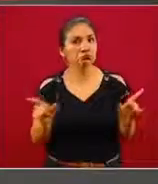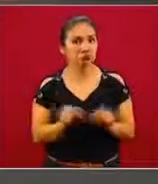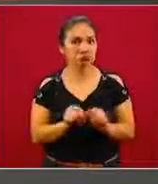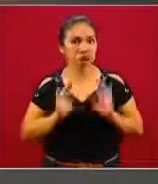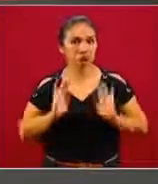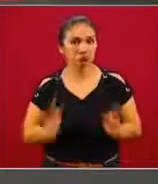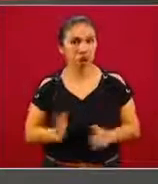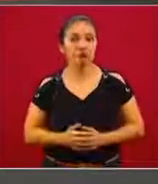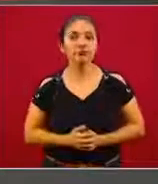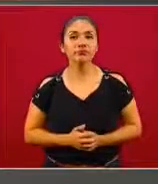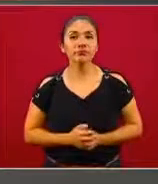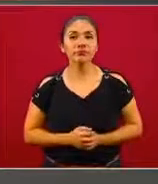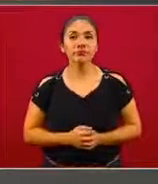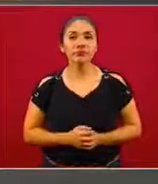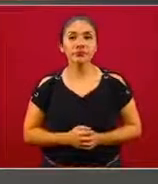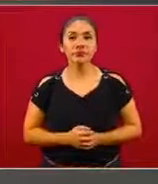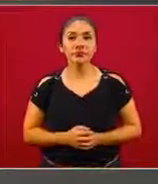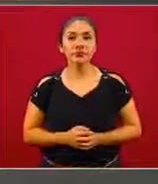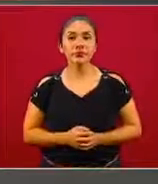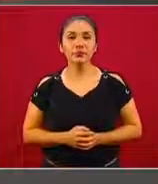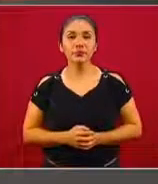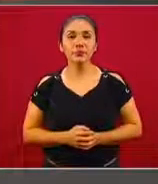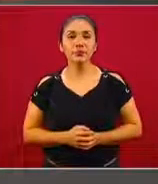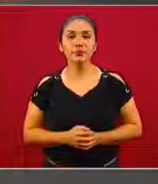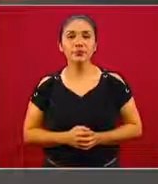So this is where I'm going to leave my presentation.